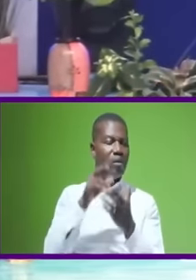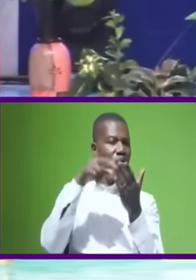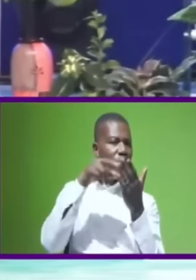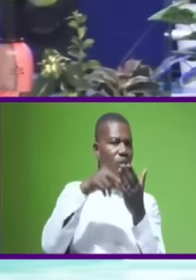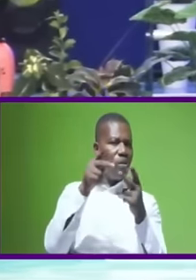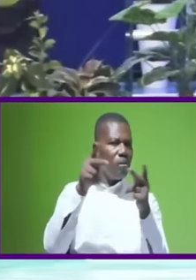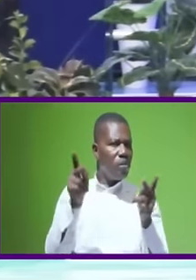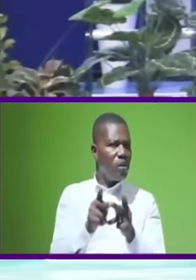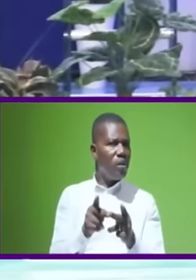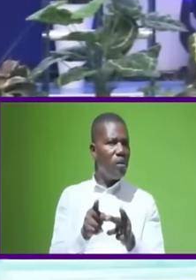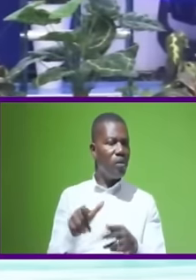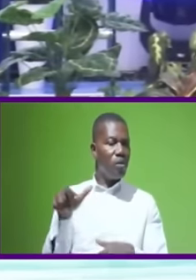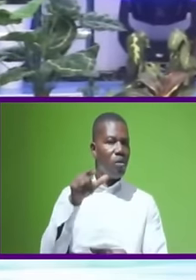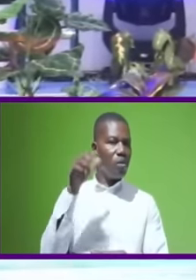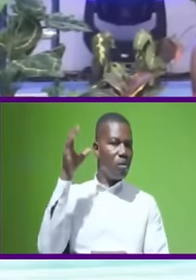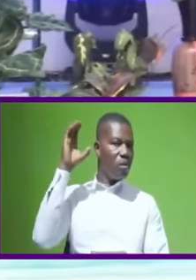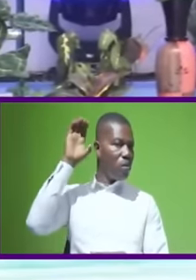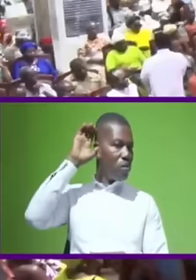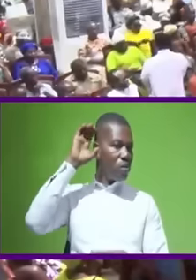me.